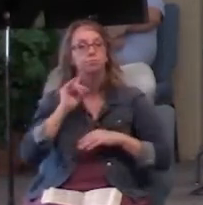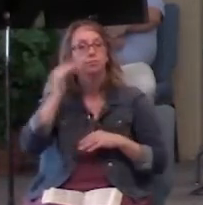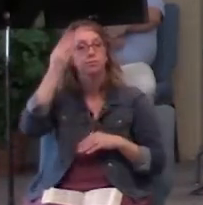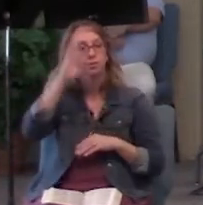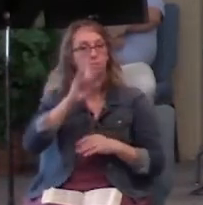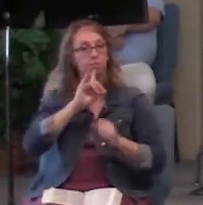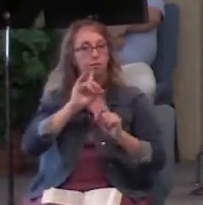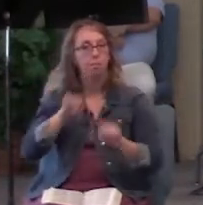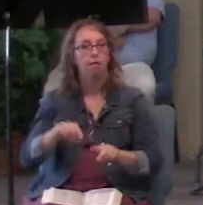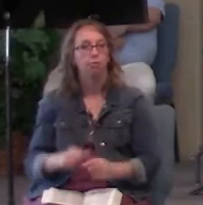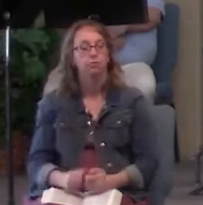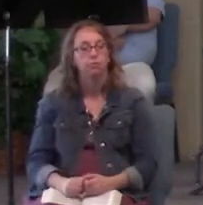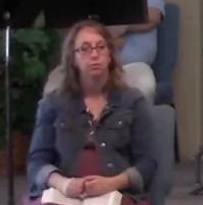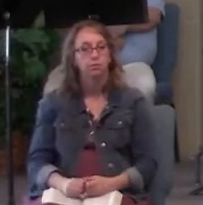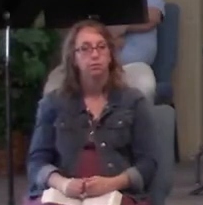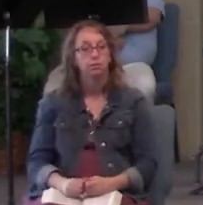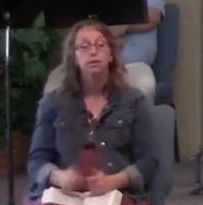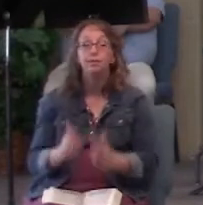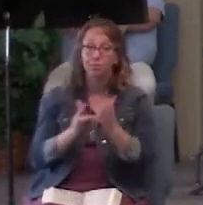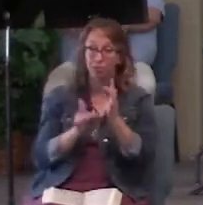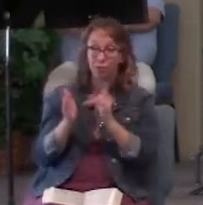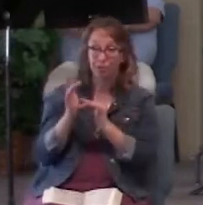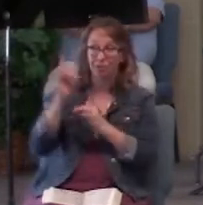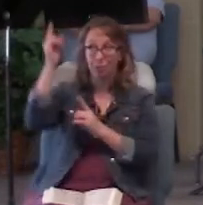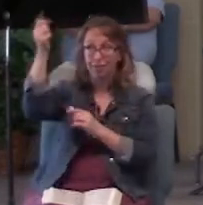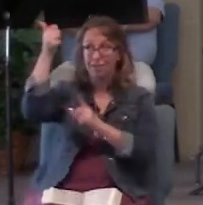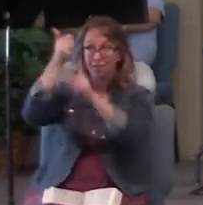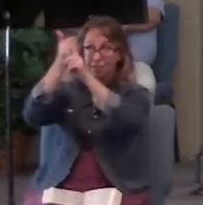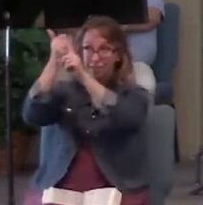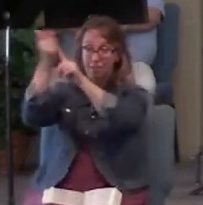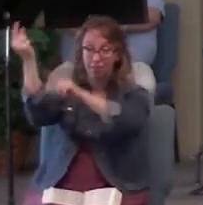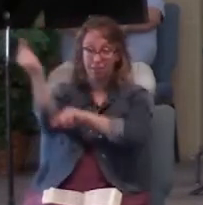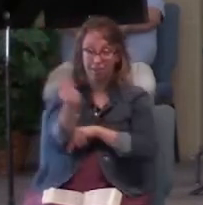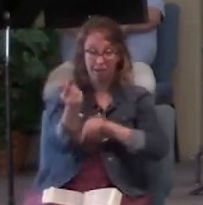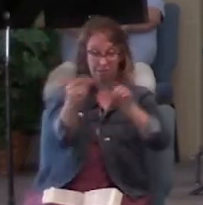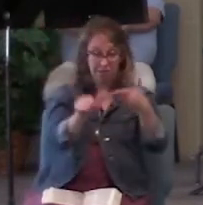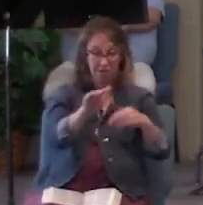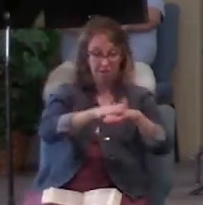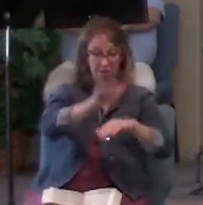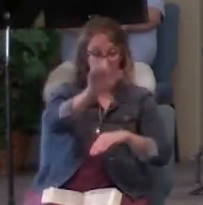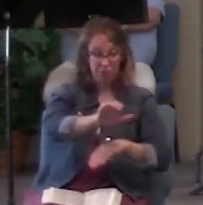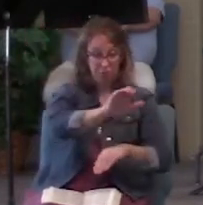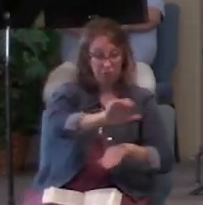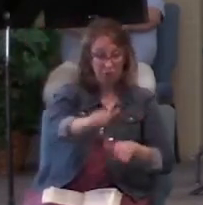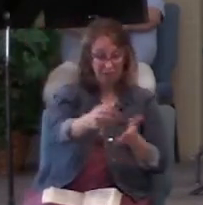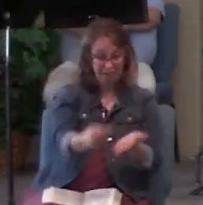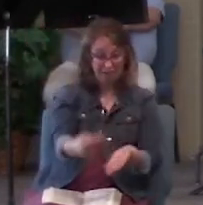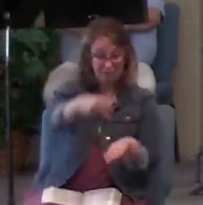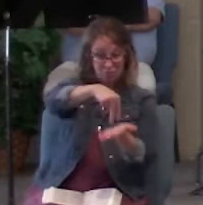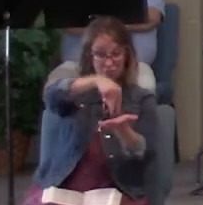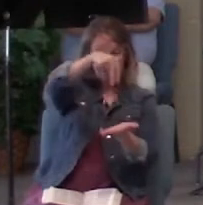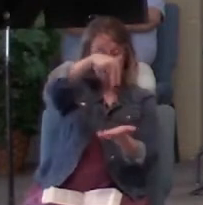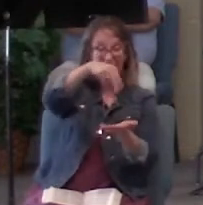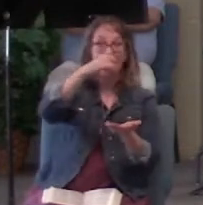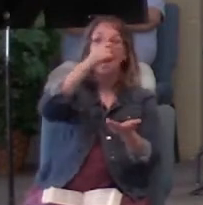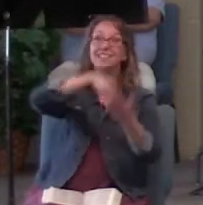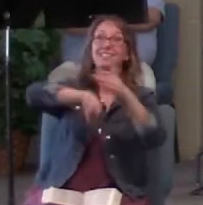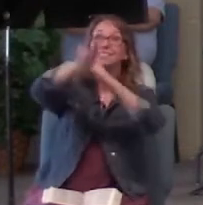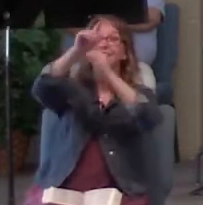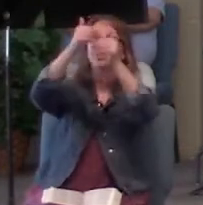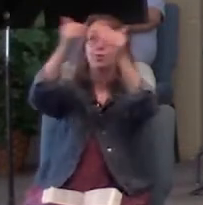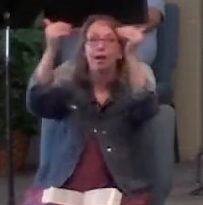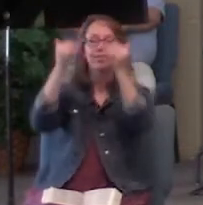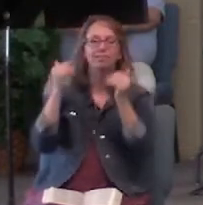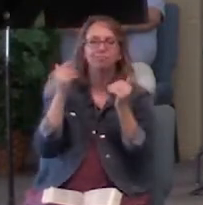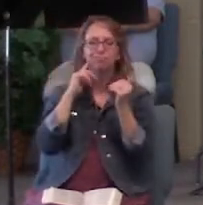commands. And Jesus, when he came and when he died on that cross and when he resurrected from that tomb and when he ascended into heaven, he